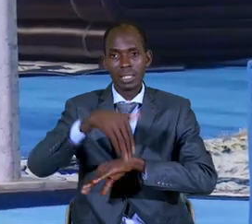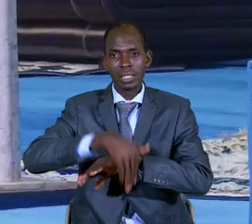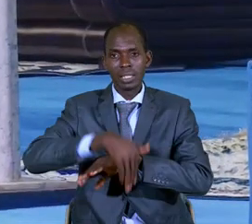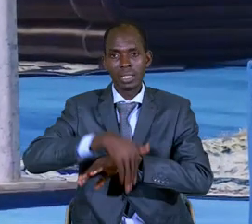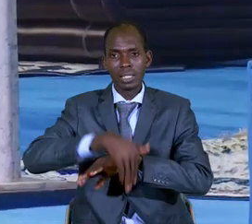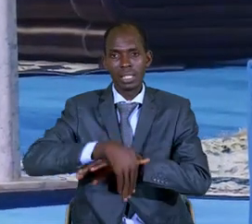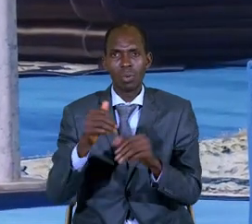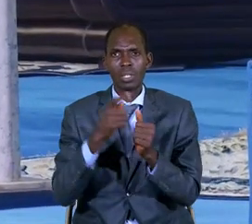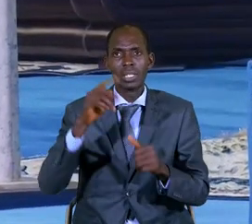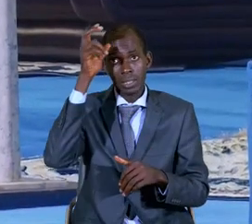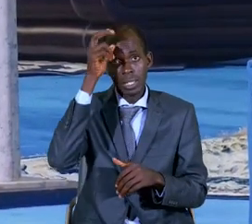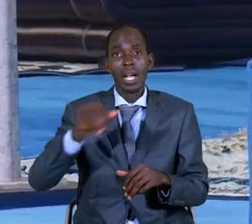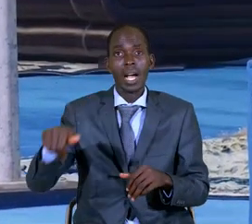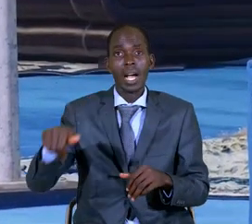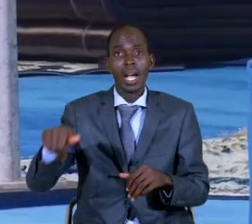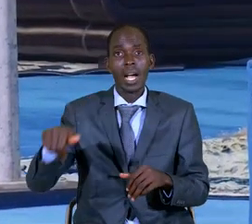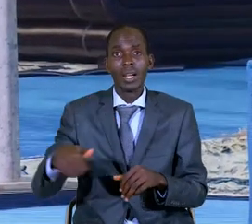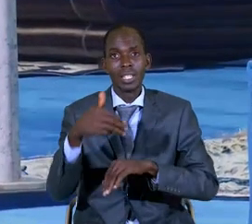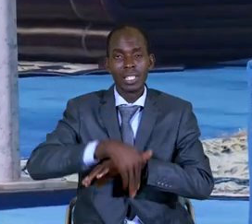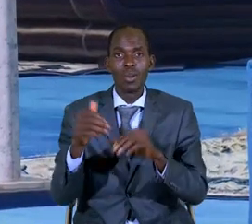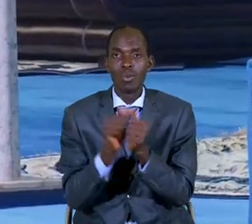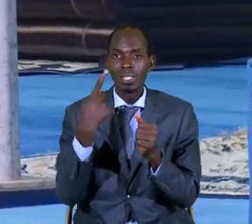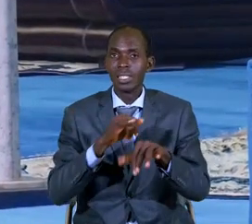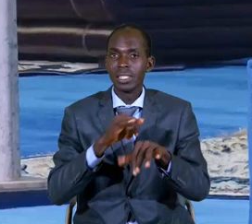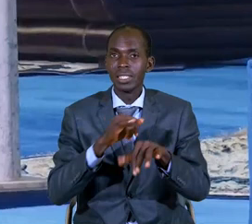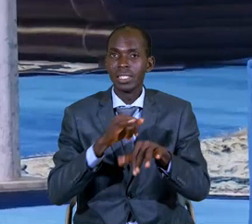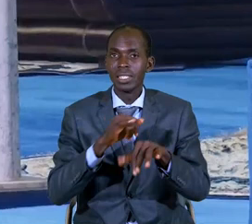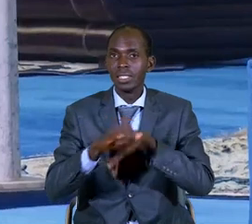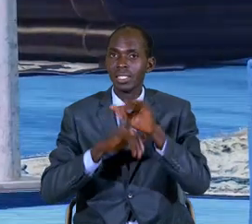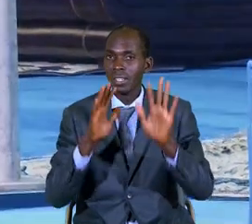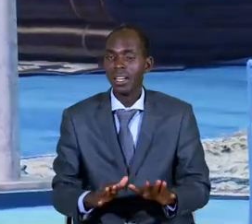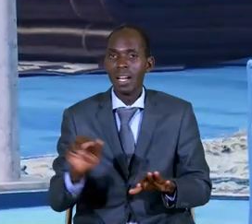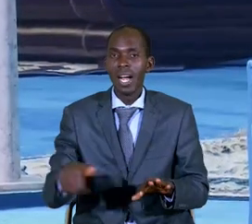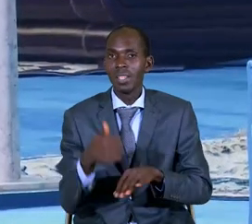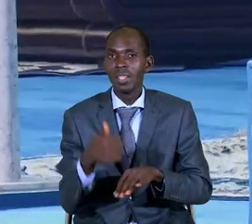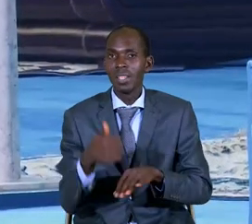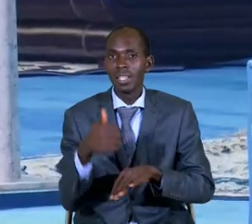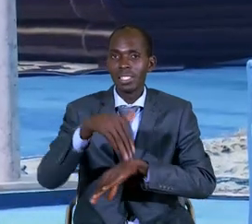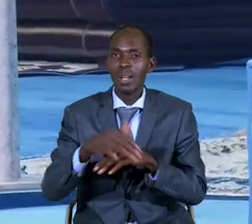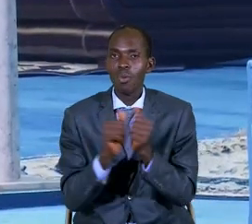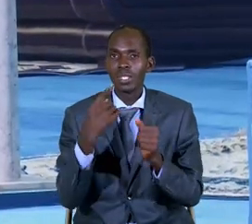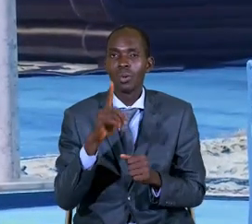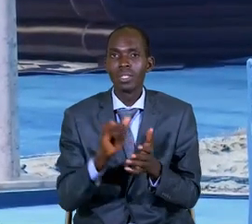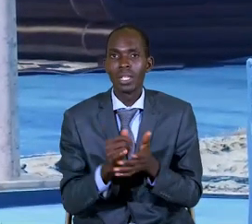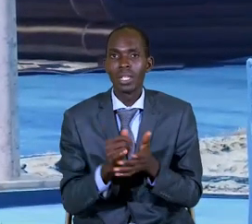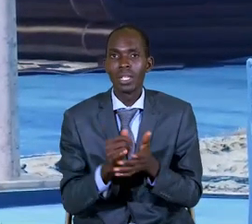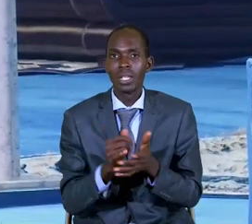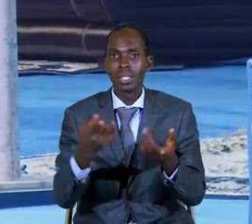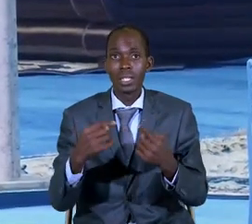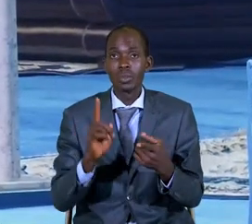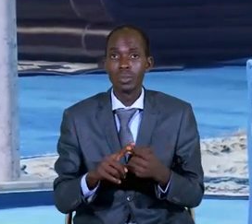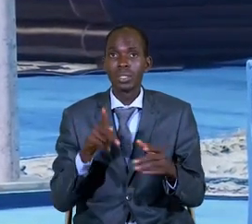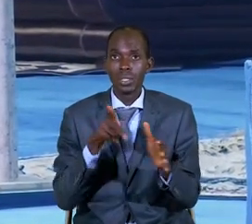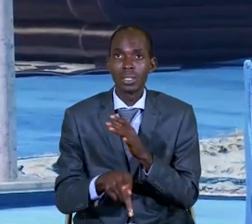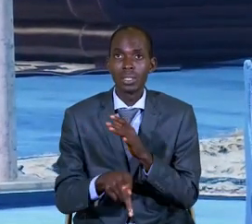the destroyer, another night with the deceiver, another night with the one that I come to steal and to kill and to destroy. I